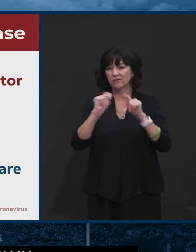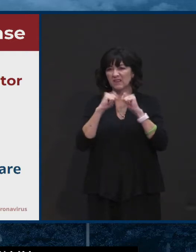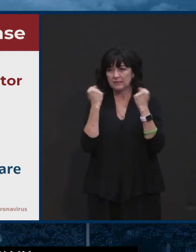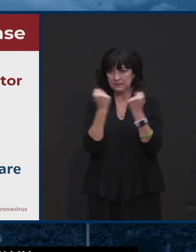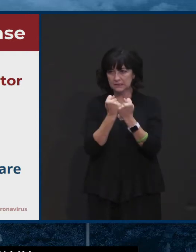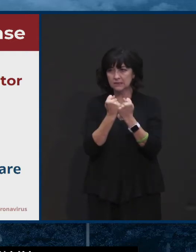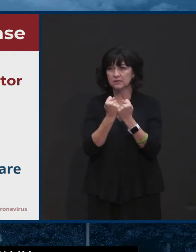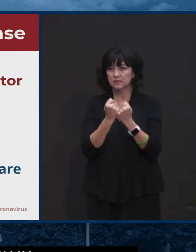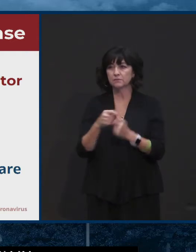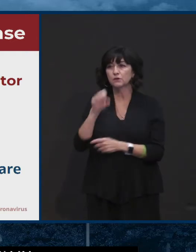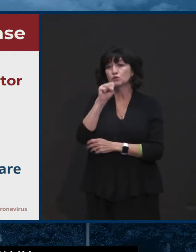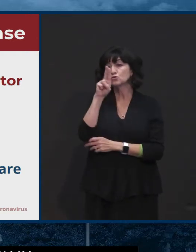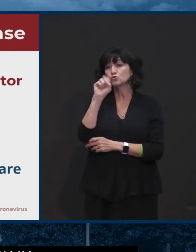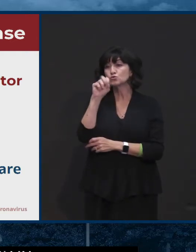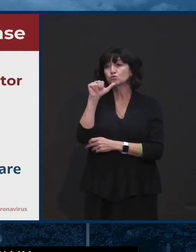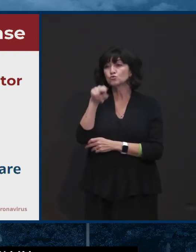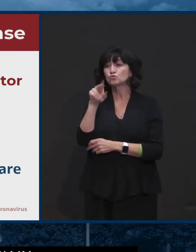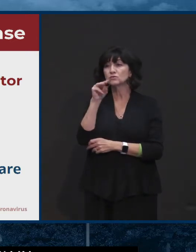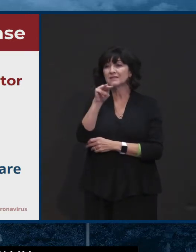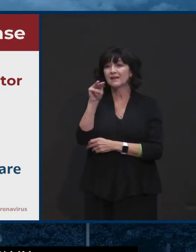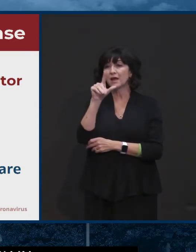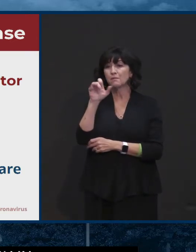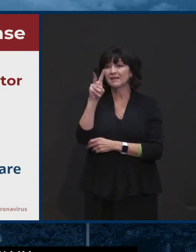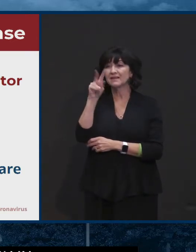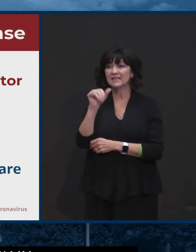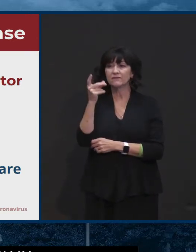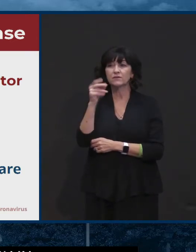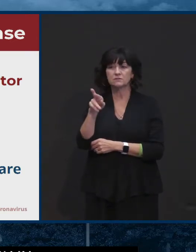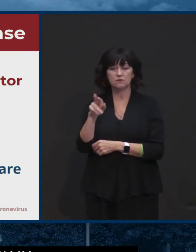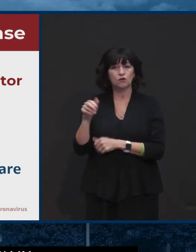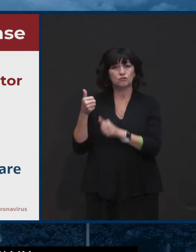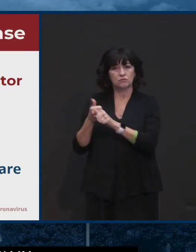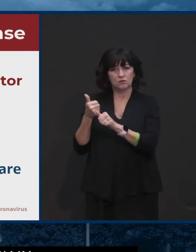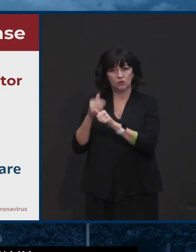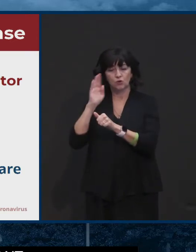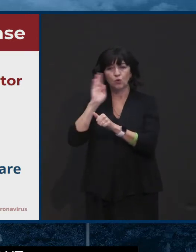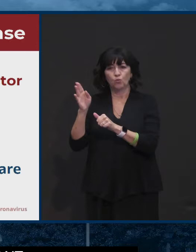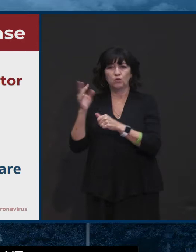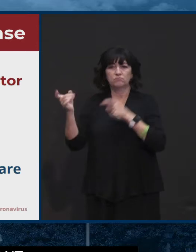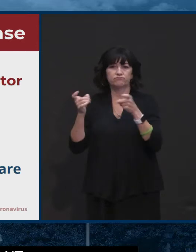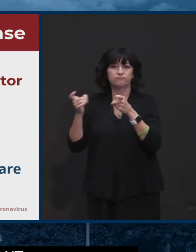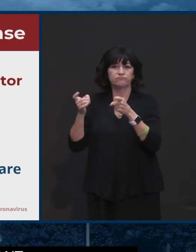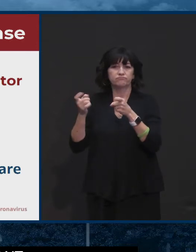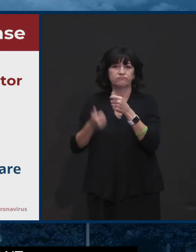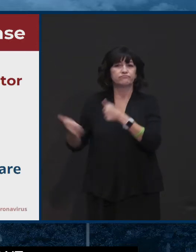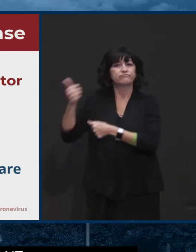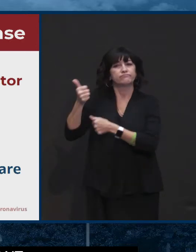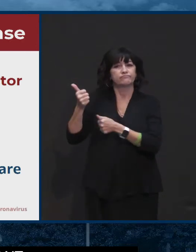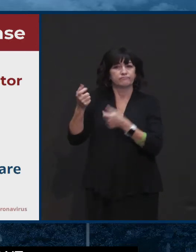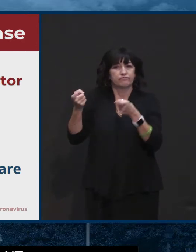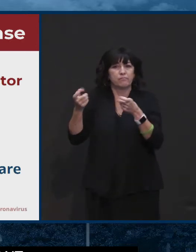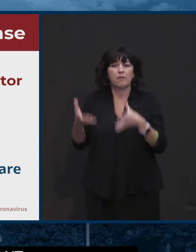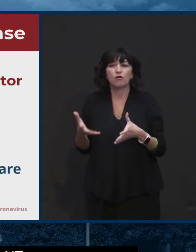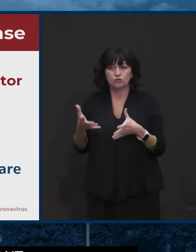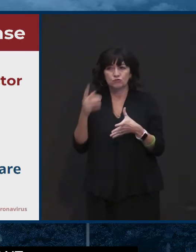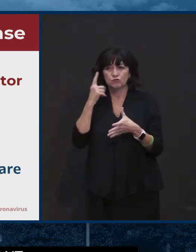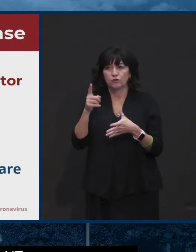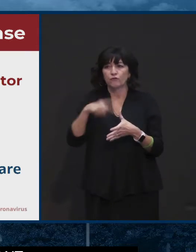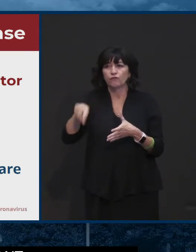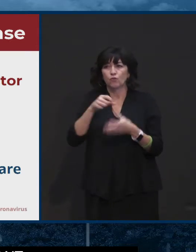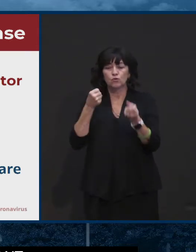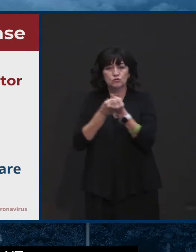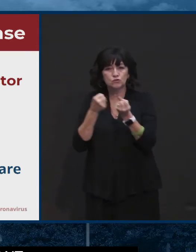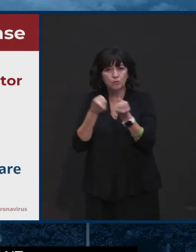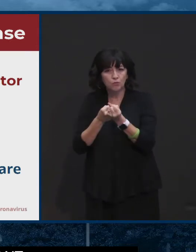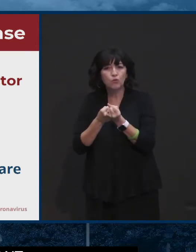care medical director. She will also be supporting the State Health Operations Center in terms of providing technical